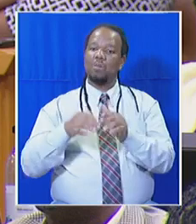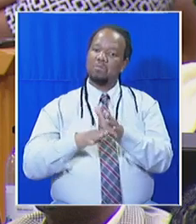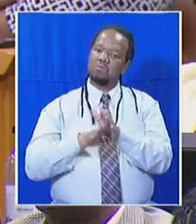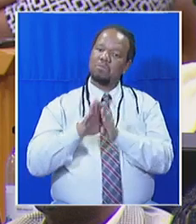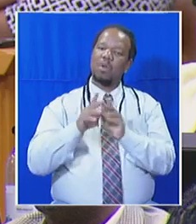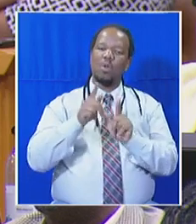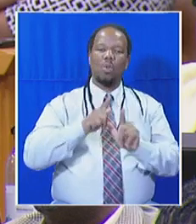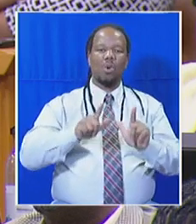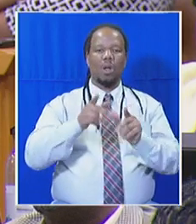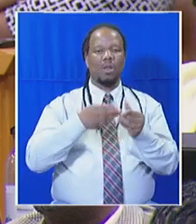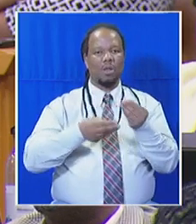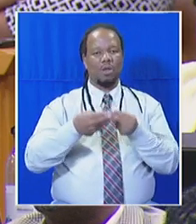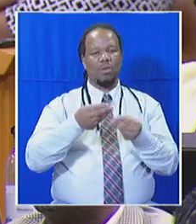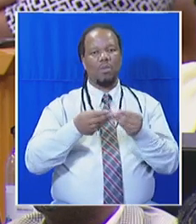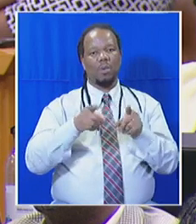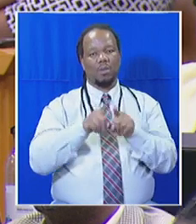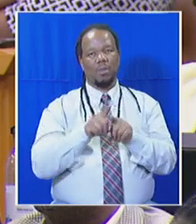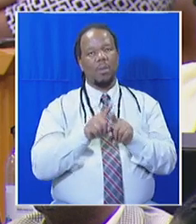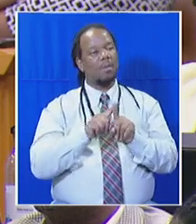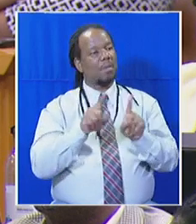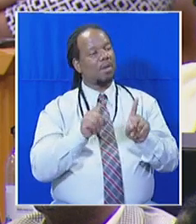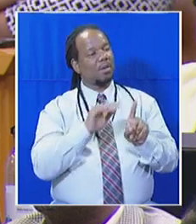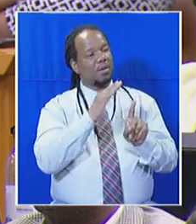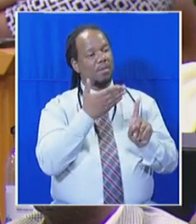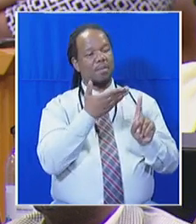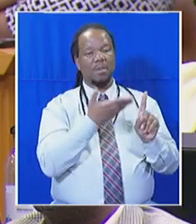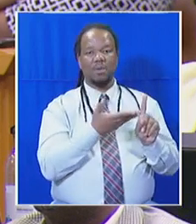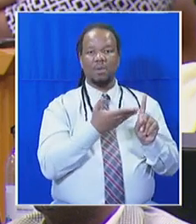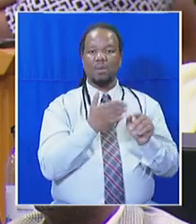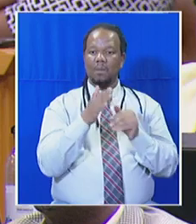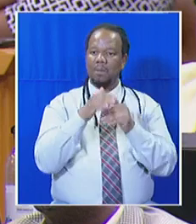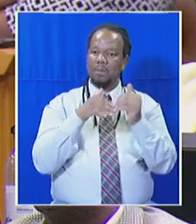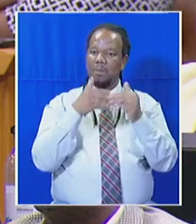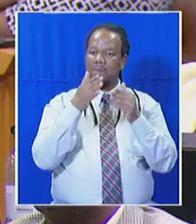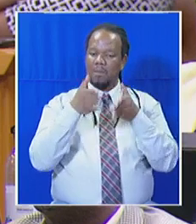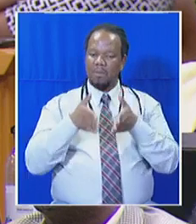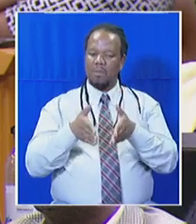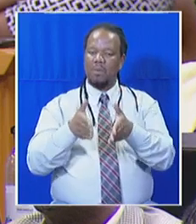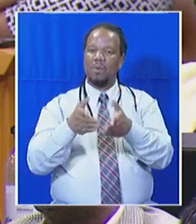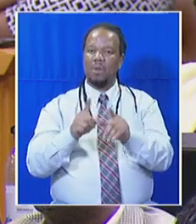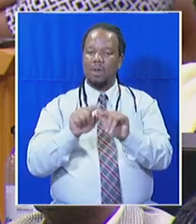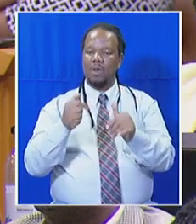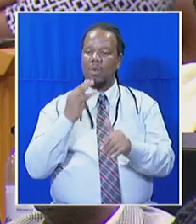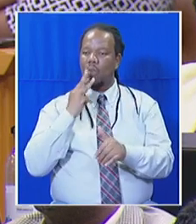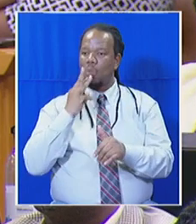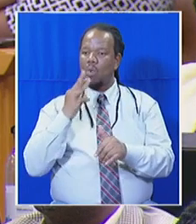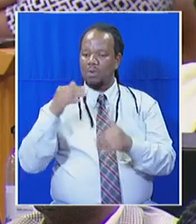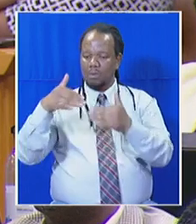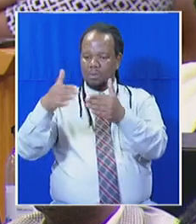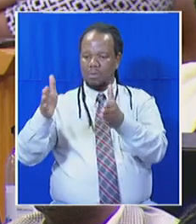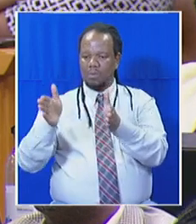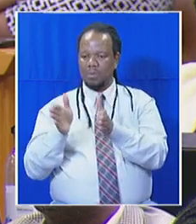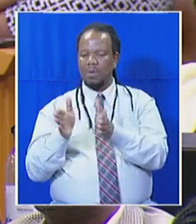and uplift local crafters. But Minister, the construction of a road and installation of water infrastructure